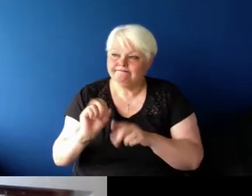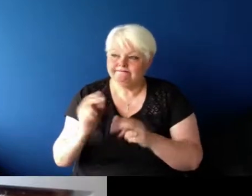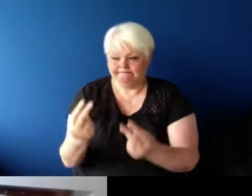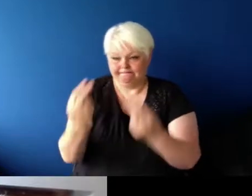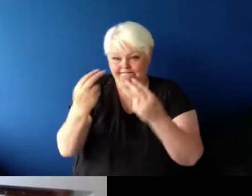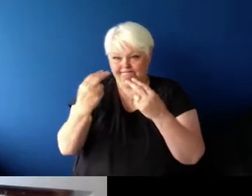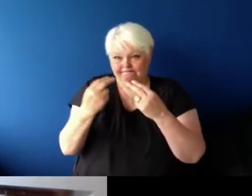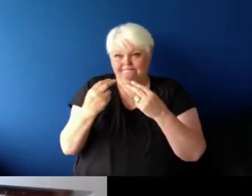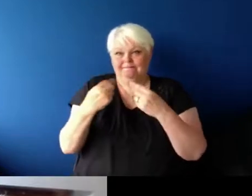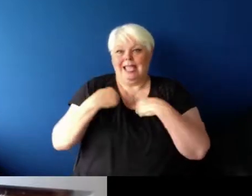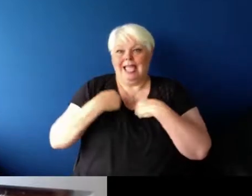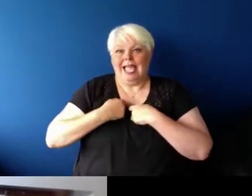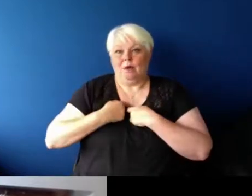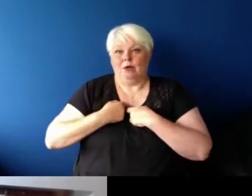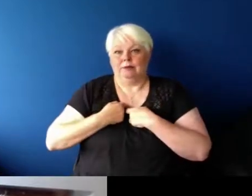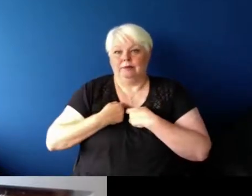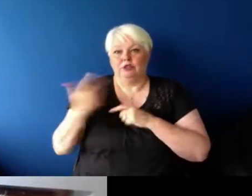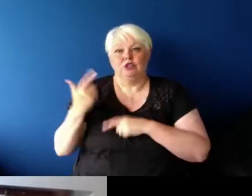journeys.